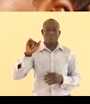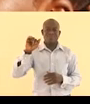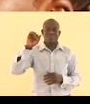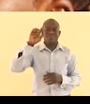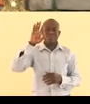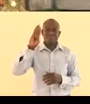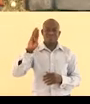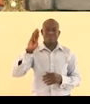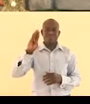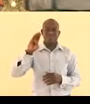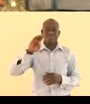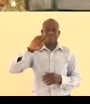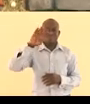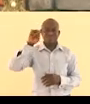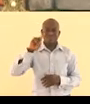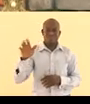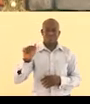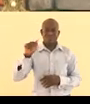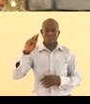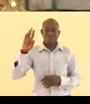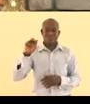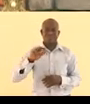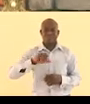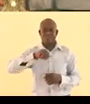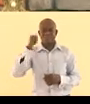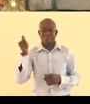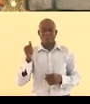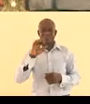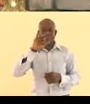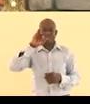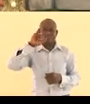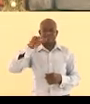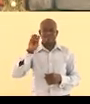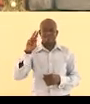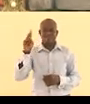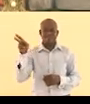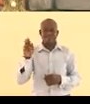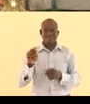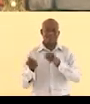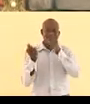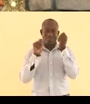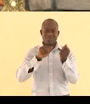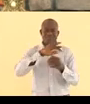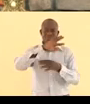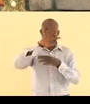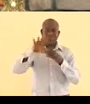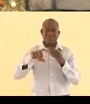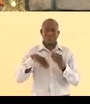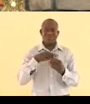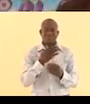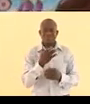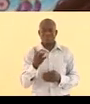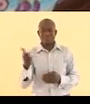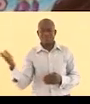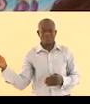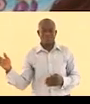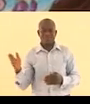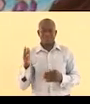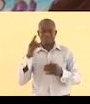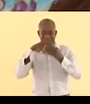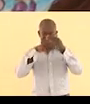of Zechariah, and others, and John the Baptist, all those prophecies